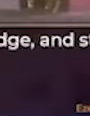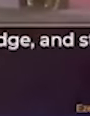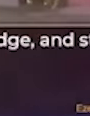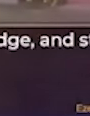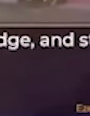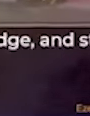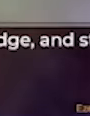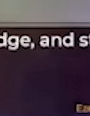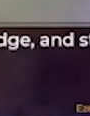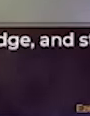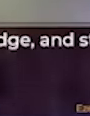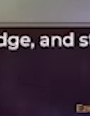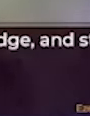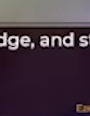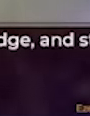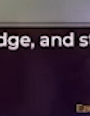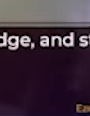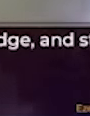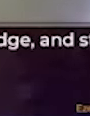none.